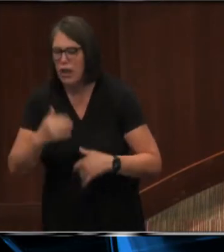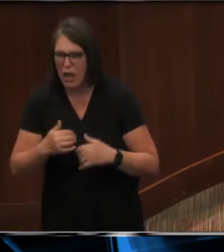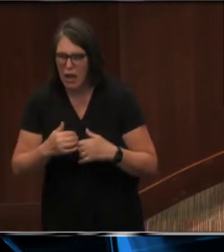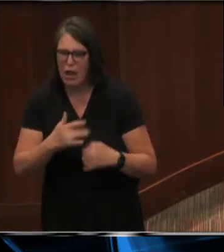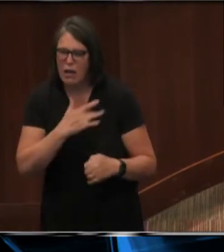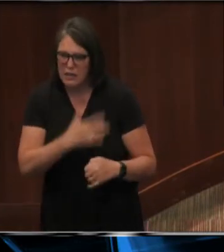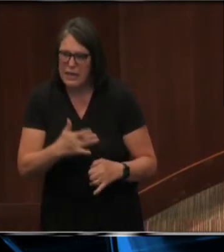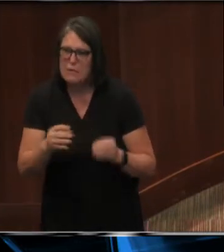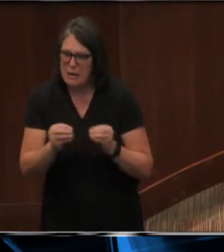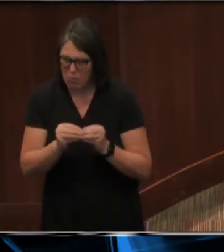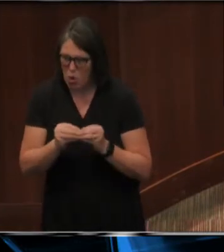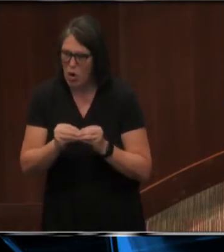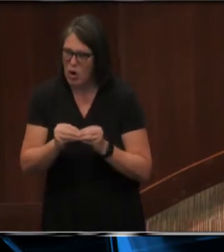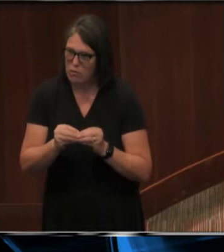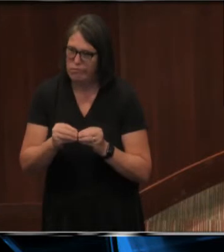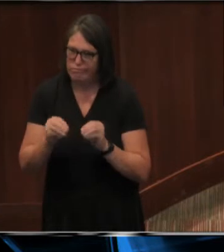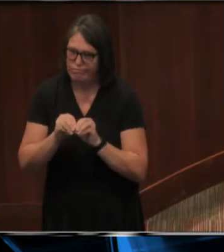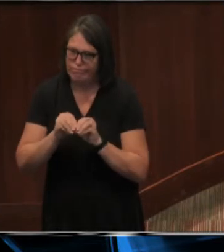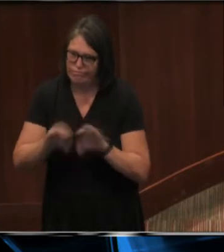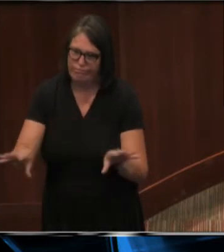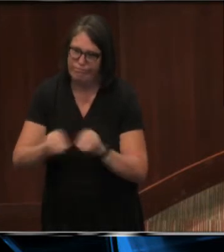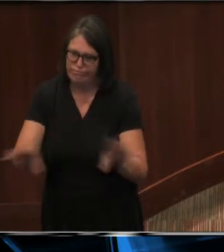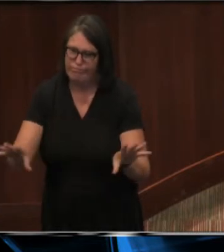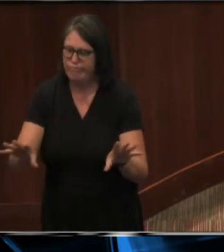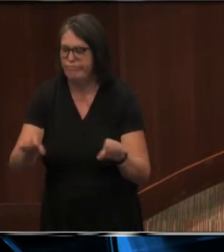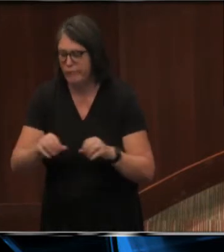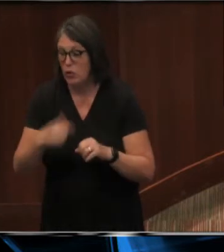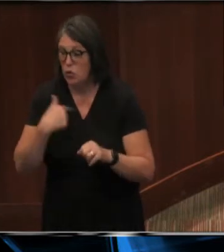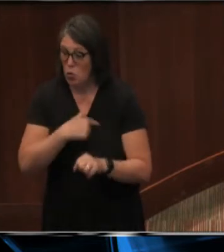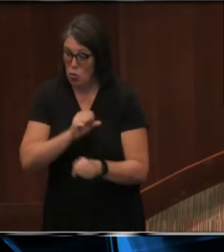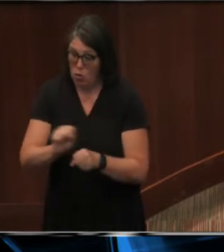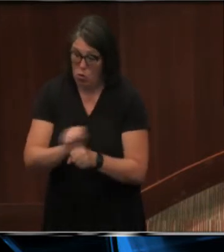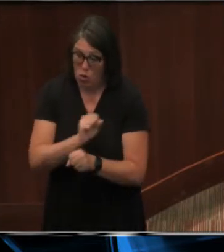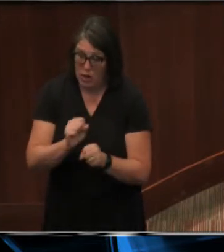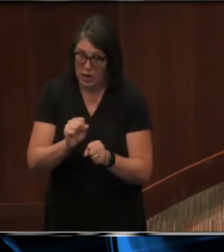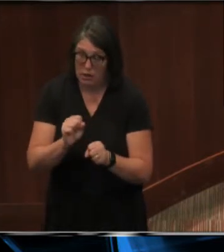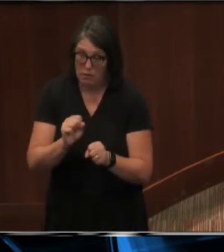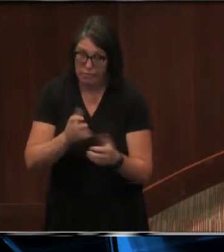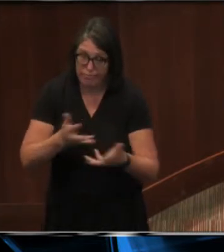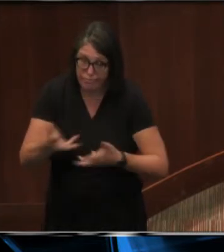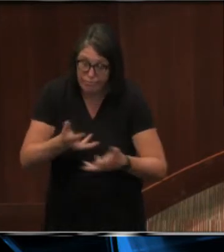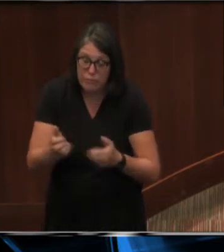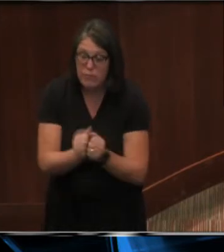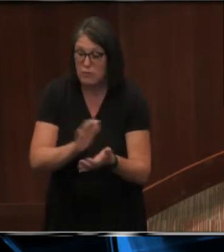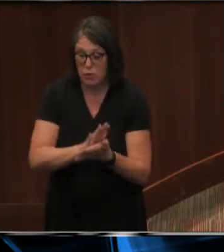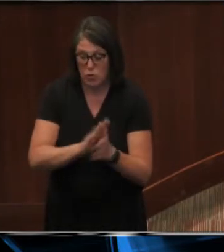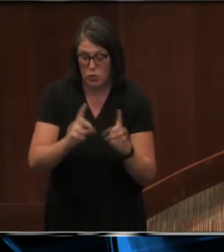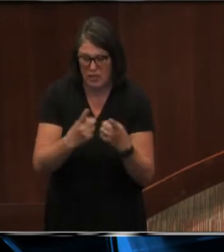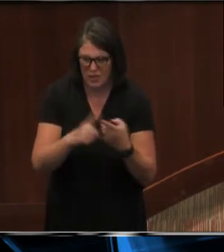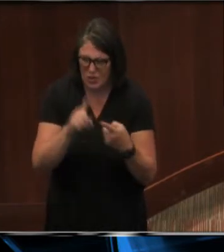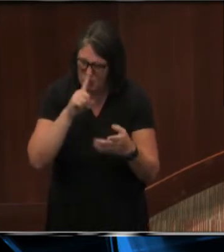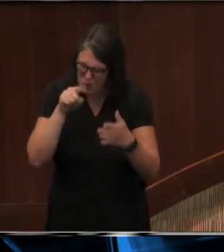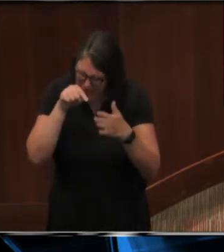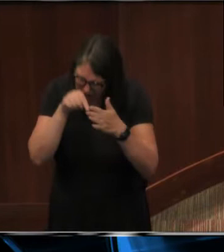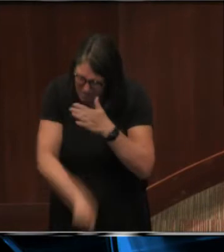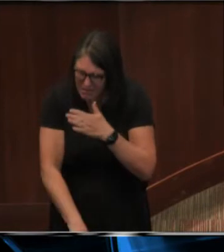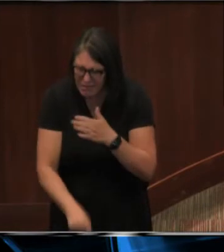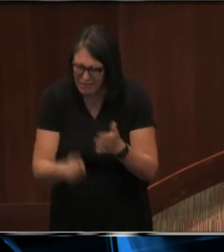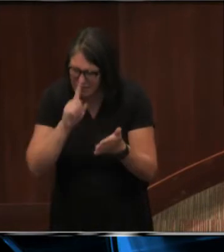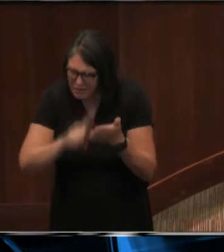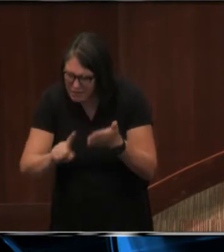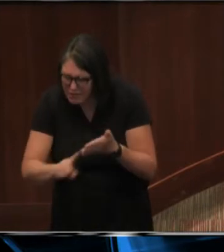they tend to be more infectious. And so we're working with our school systems to delve into what the implications of that